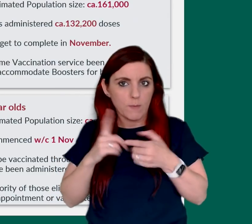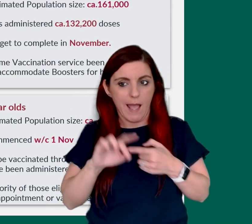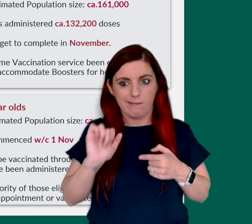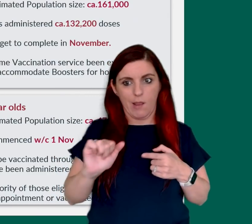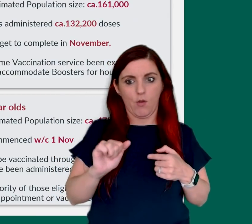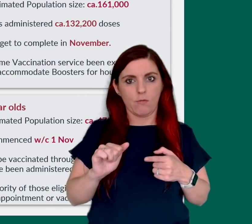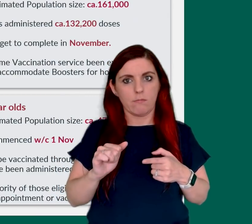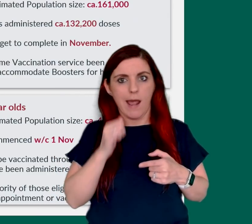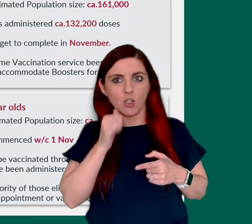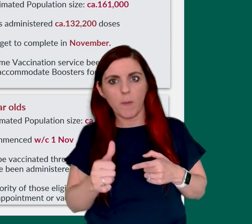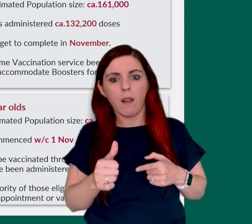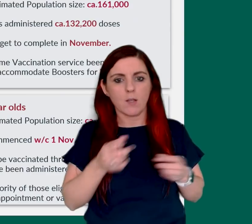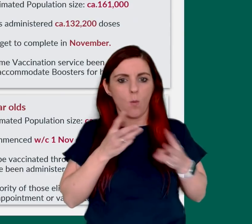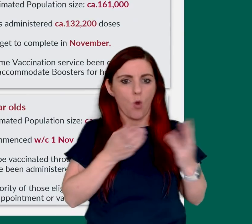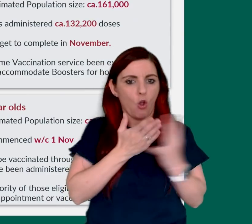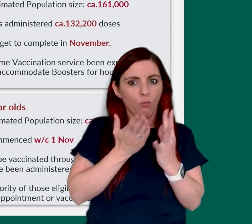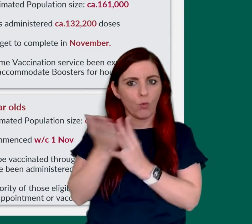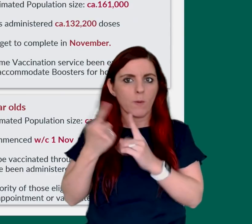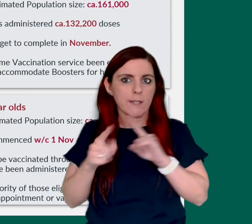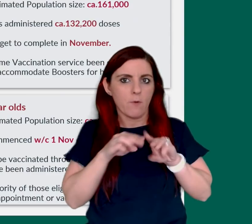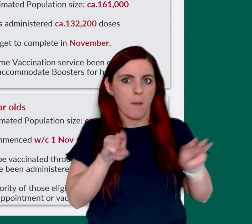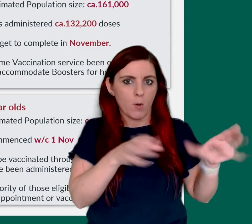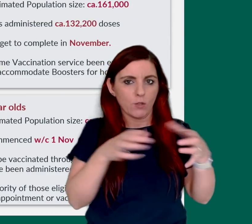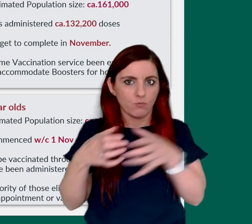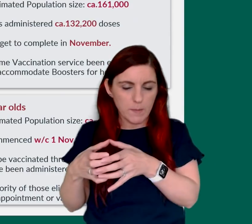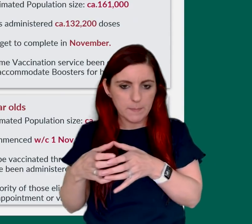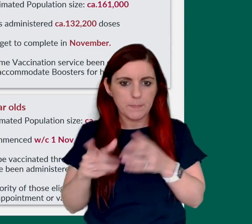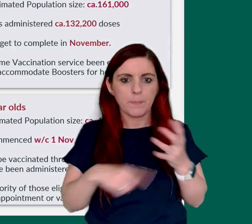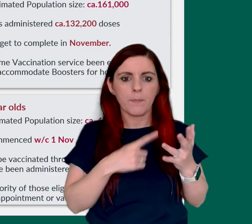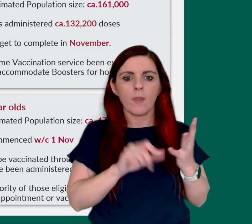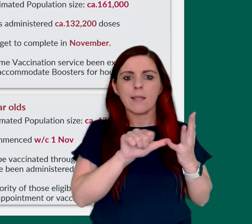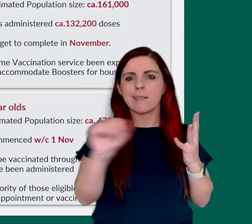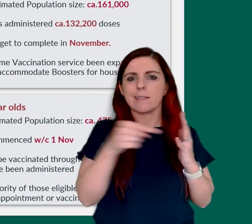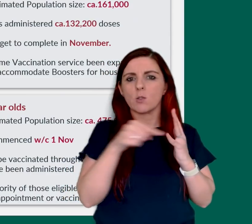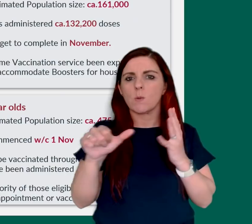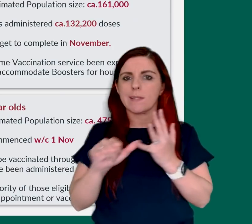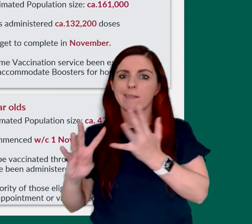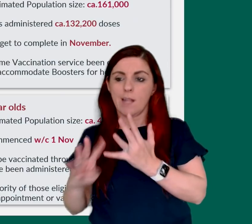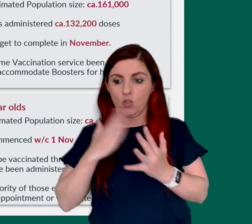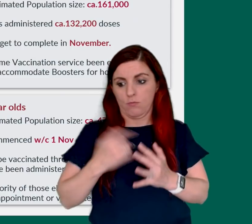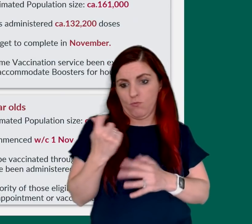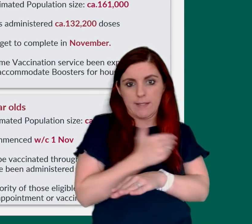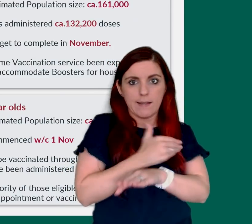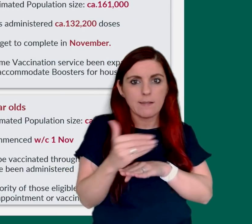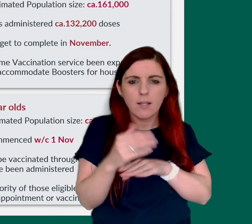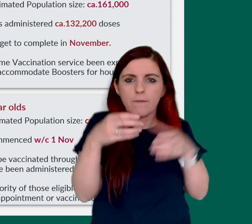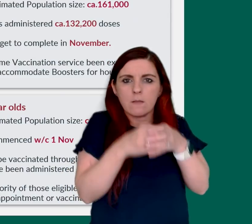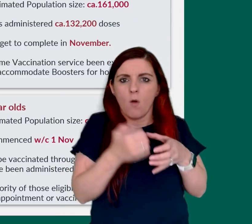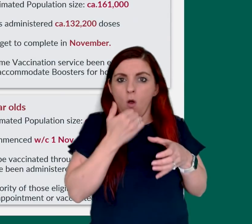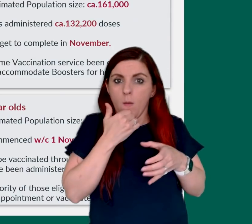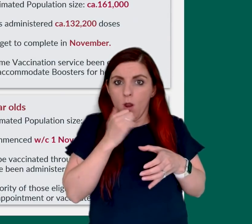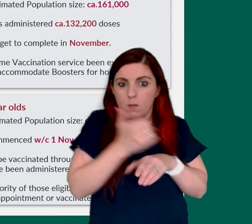eligible as we work through all of these different population groups and other groups. 60 to 69s just commenced. Again, there were a small number eligible